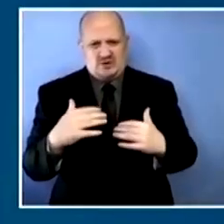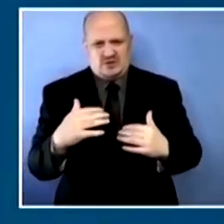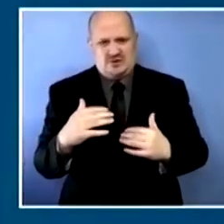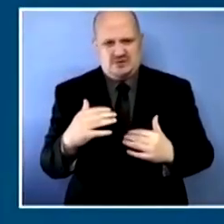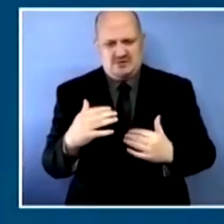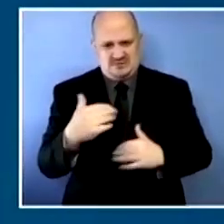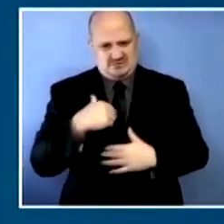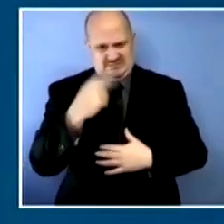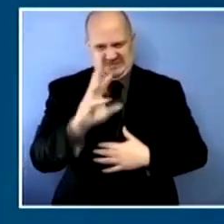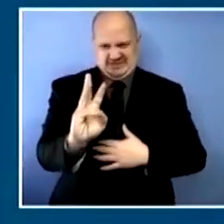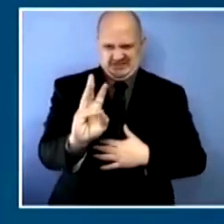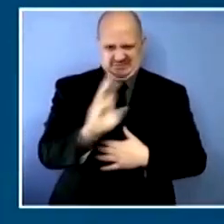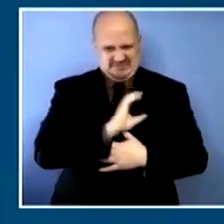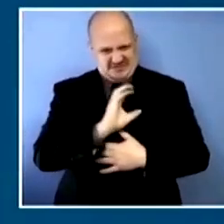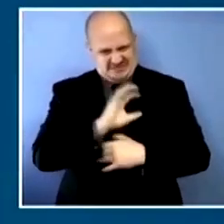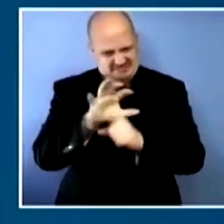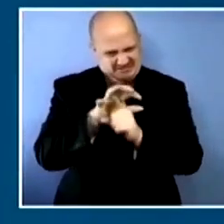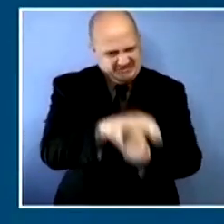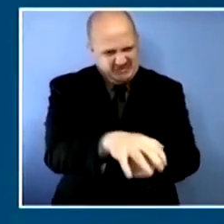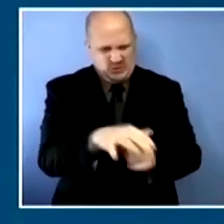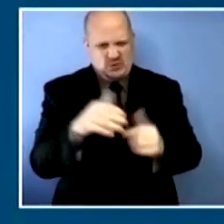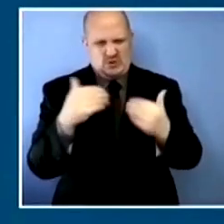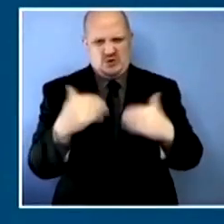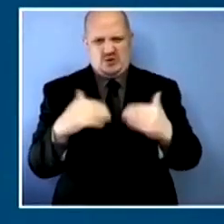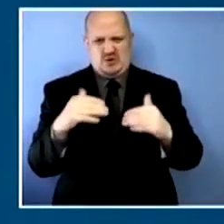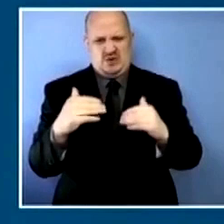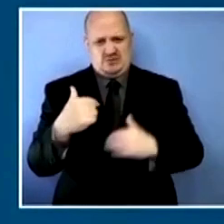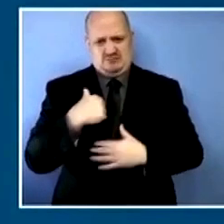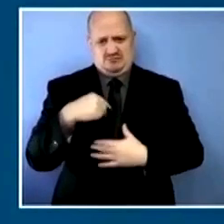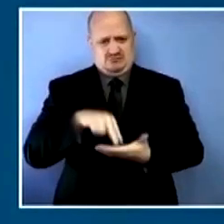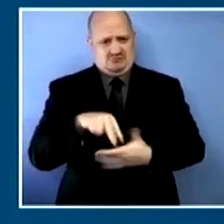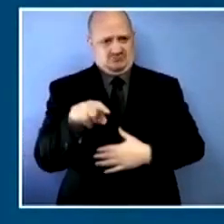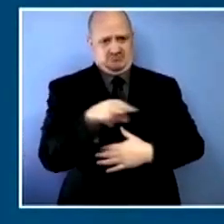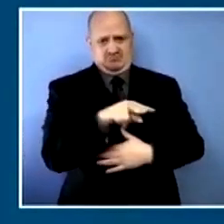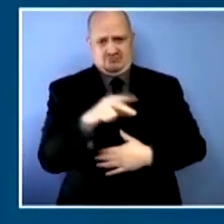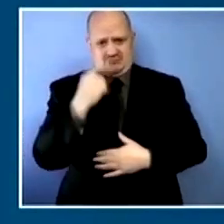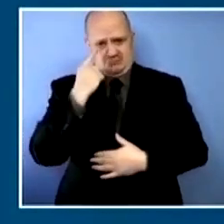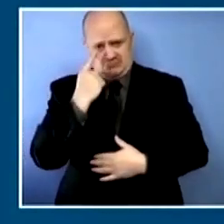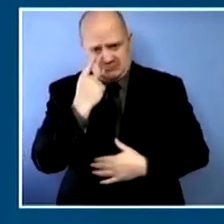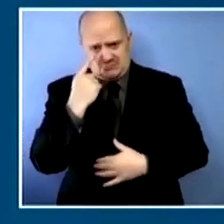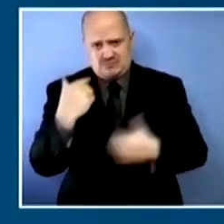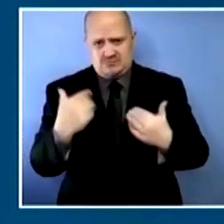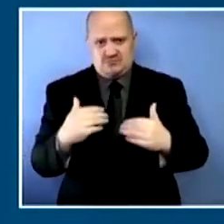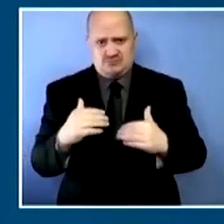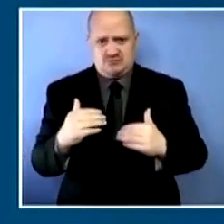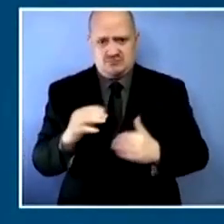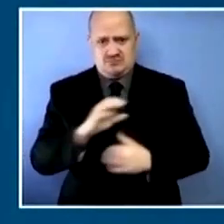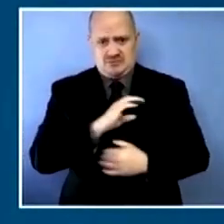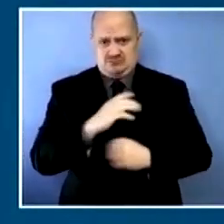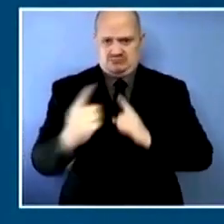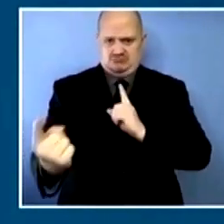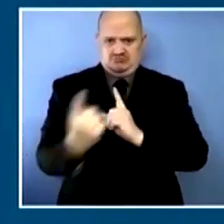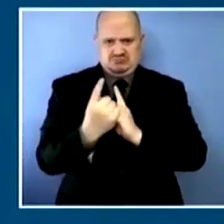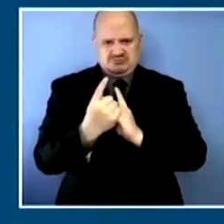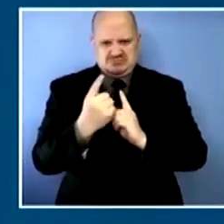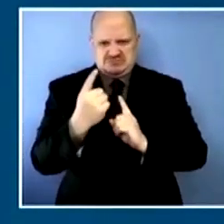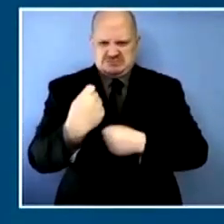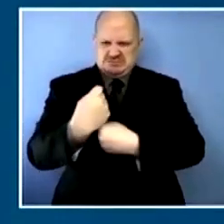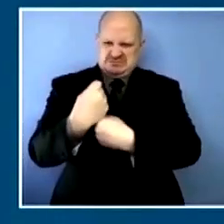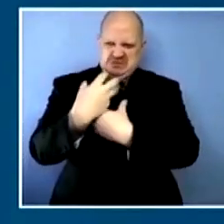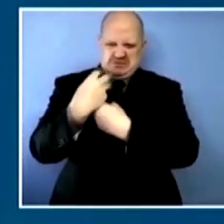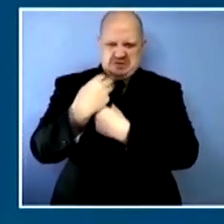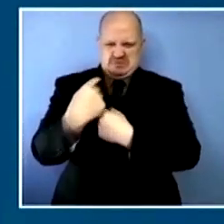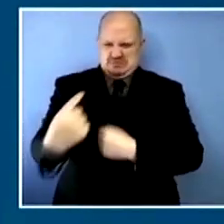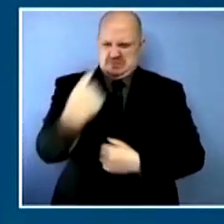up to me while swinging a baton and yelled, "Get back, get back." I immediately started walking backwards, incompliant, and responded that I was moving